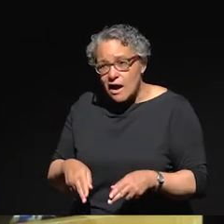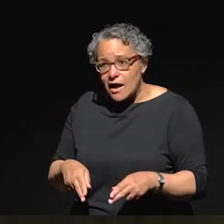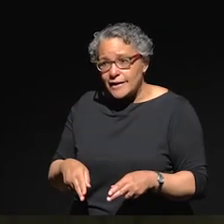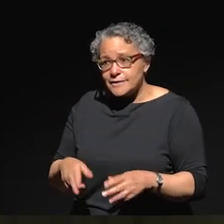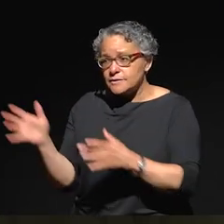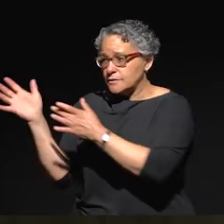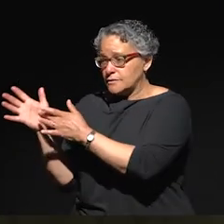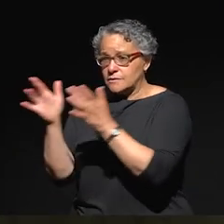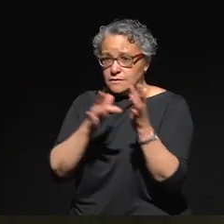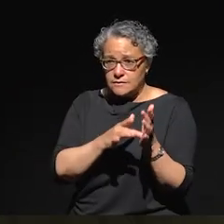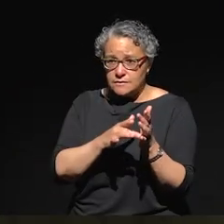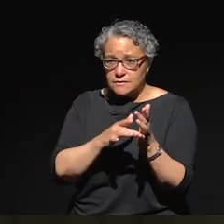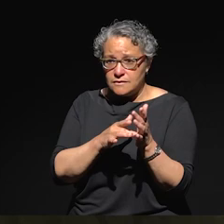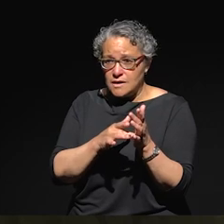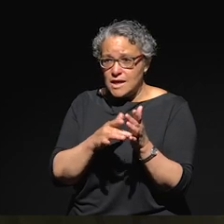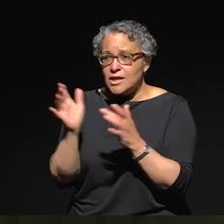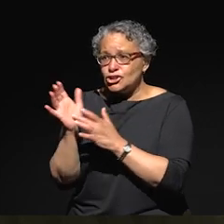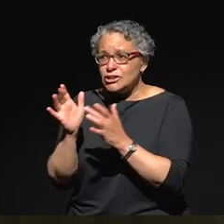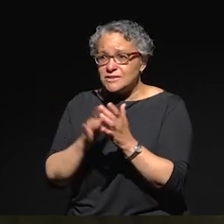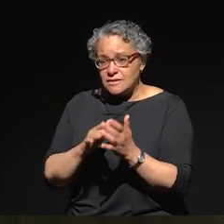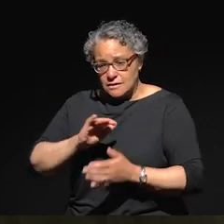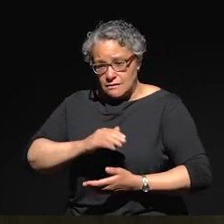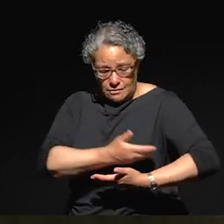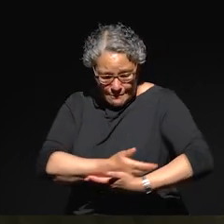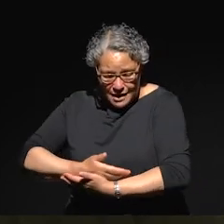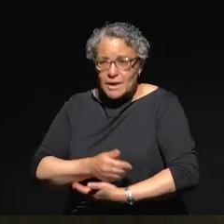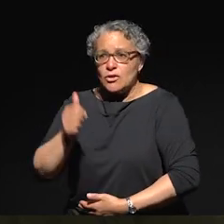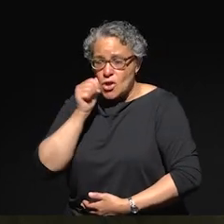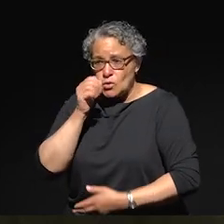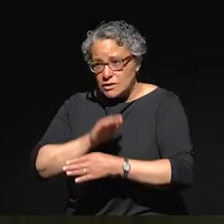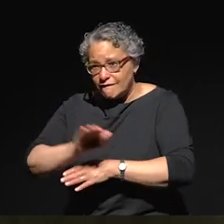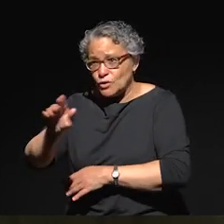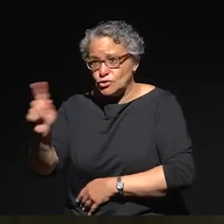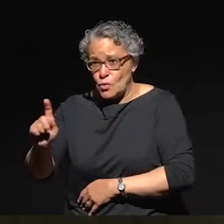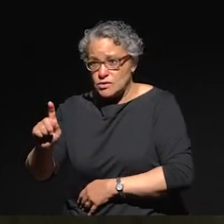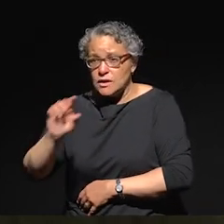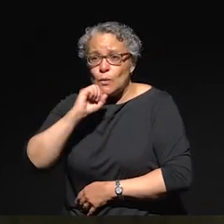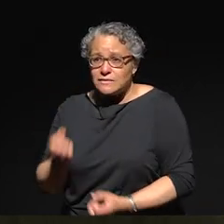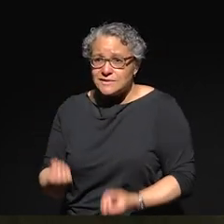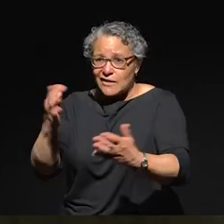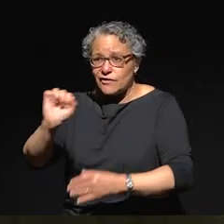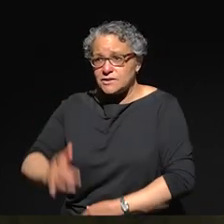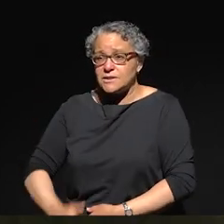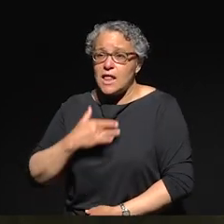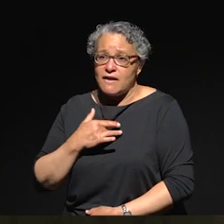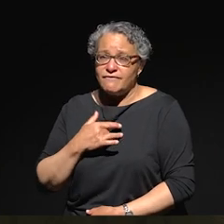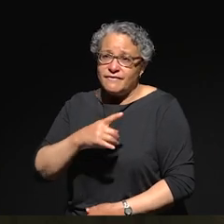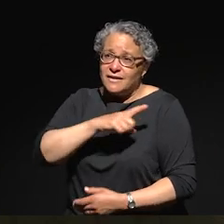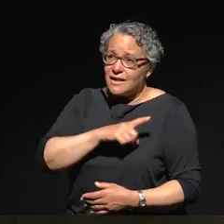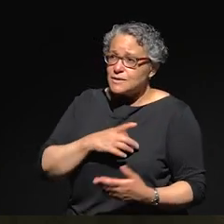child. He's preternaturally aware of his sacrifice, his coming sacrifice, and I think that's one of the reasons